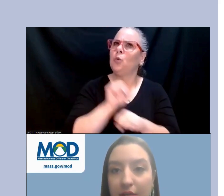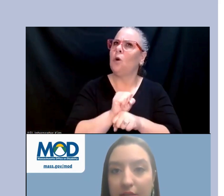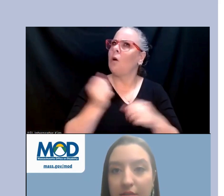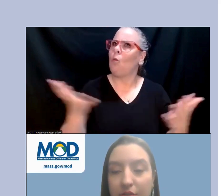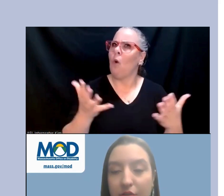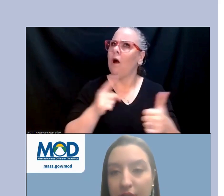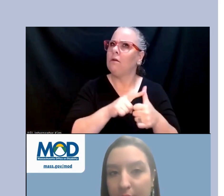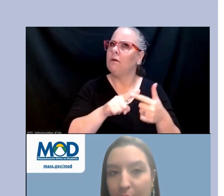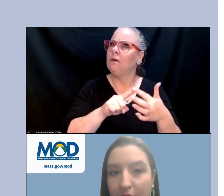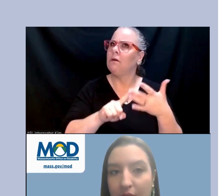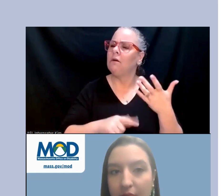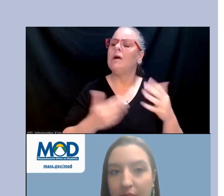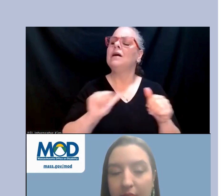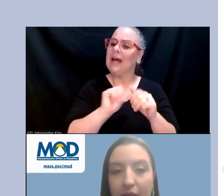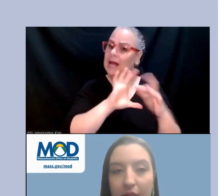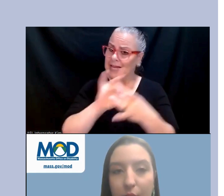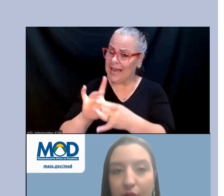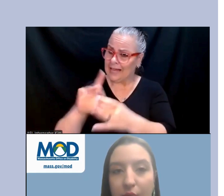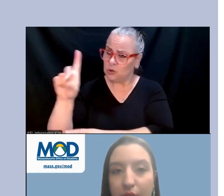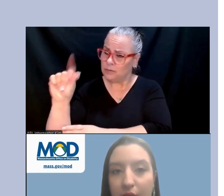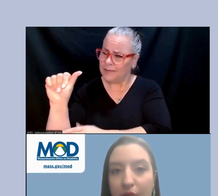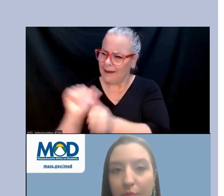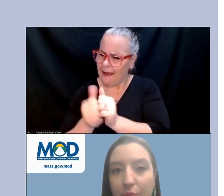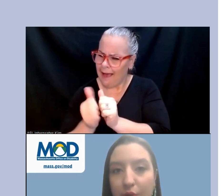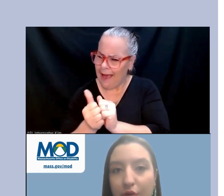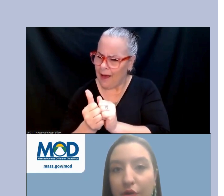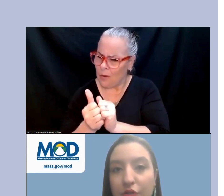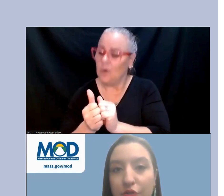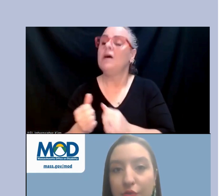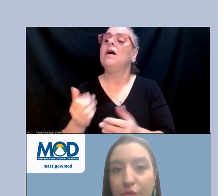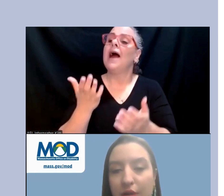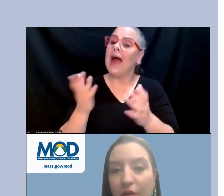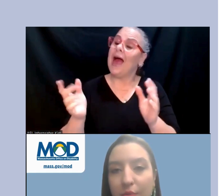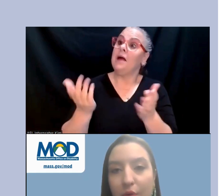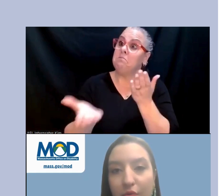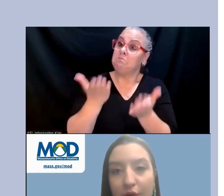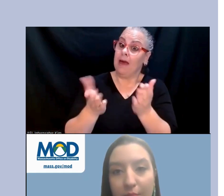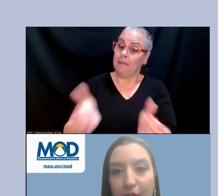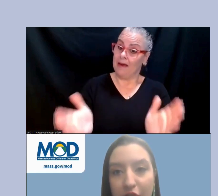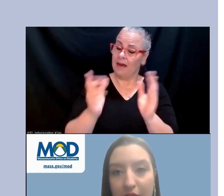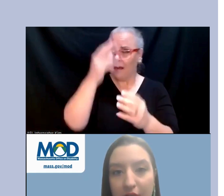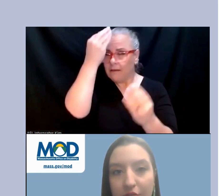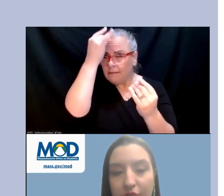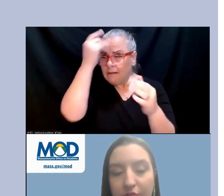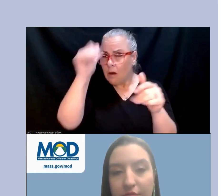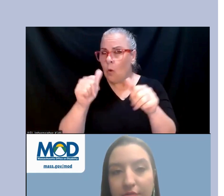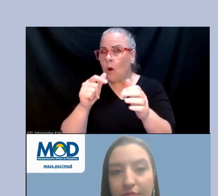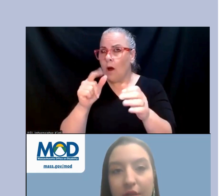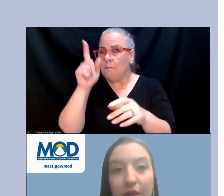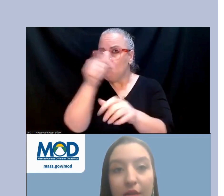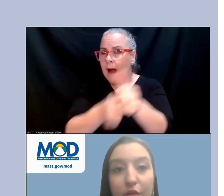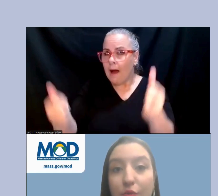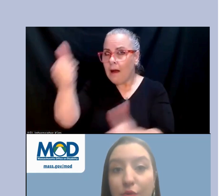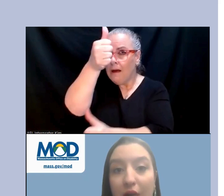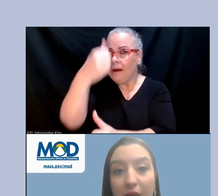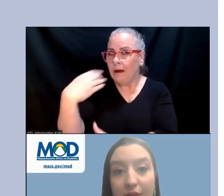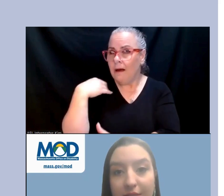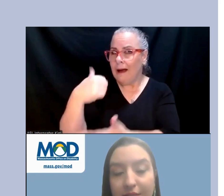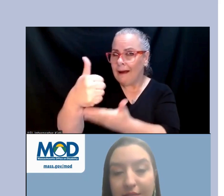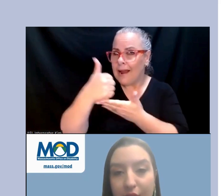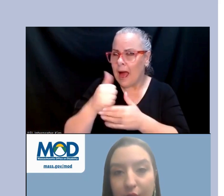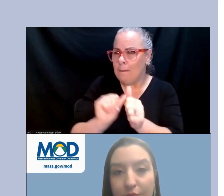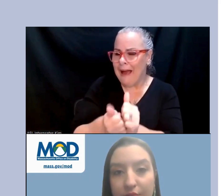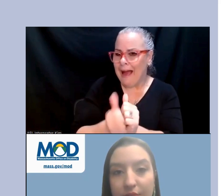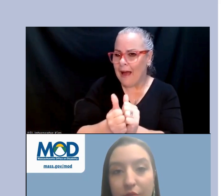they're connected to your disability, and what you think your employer could do to help you overcome that challenge. You do not